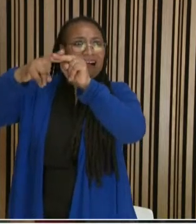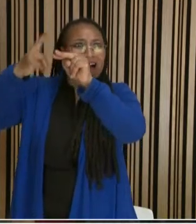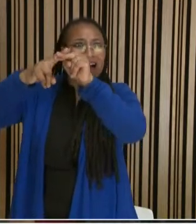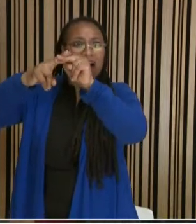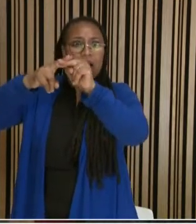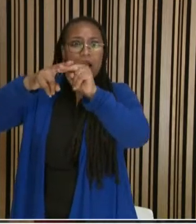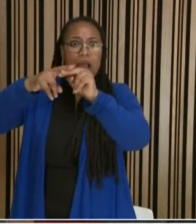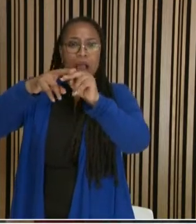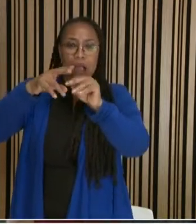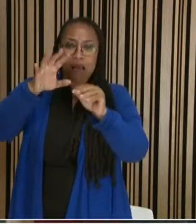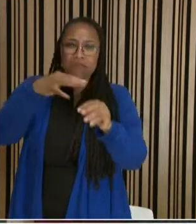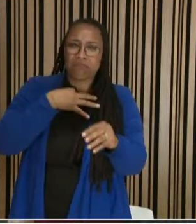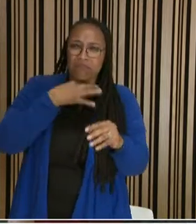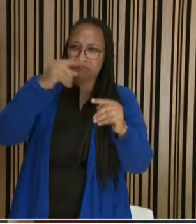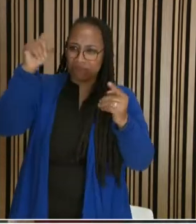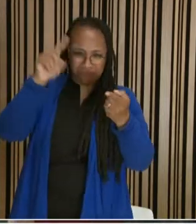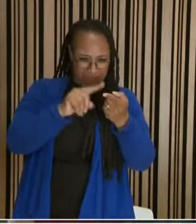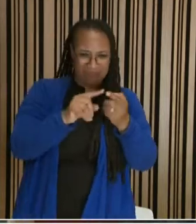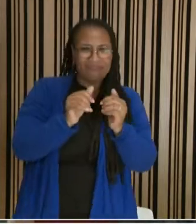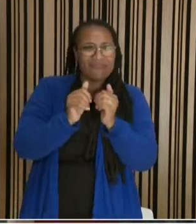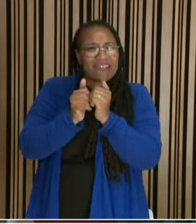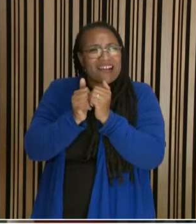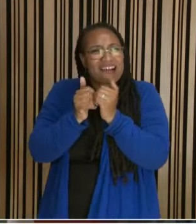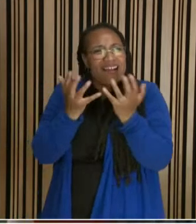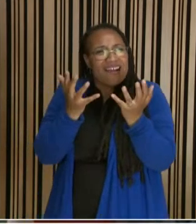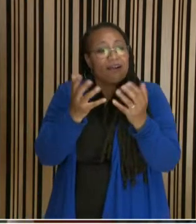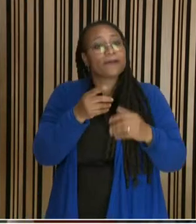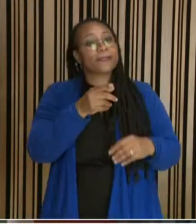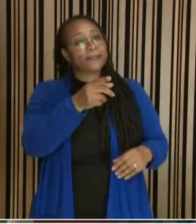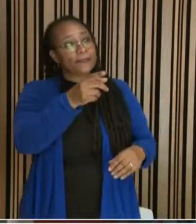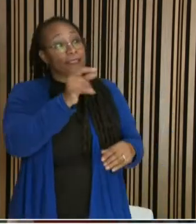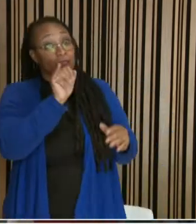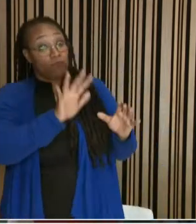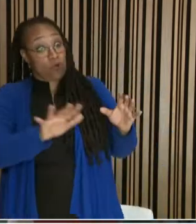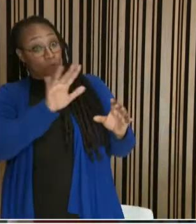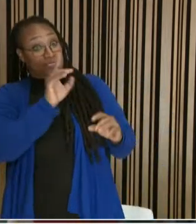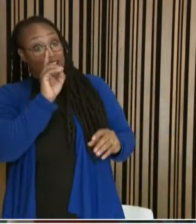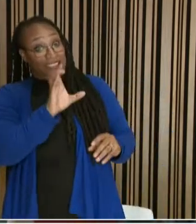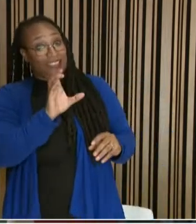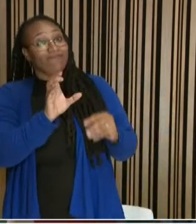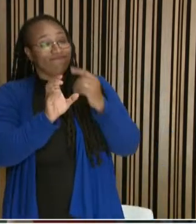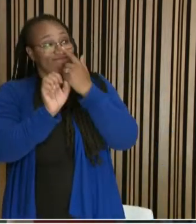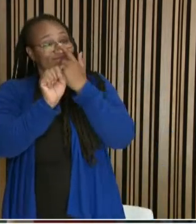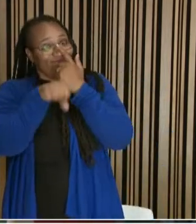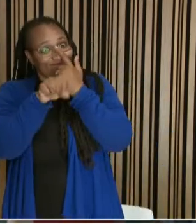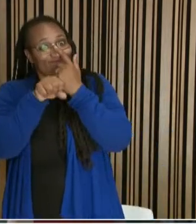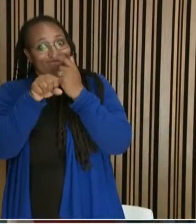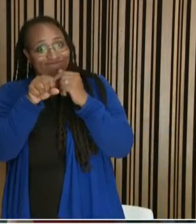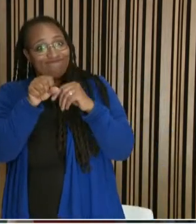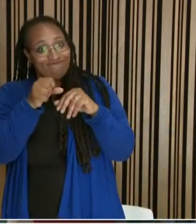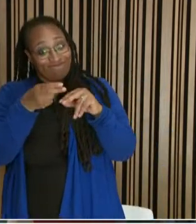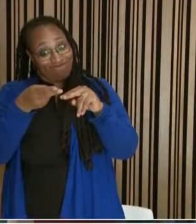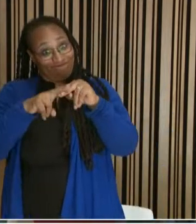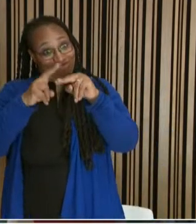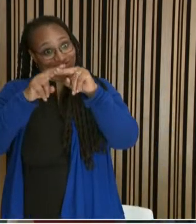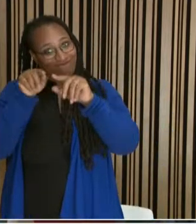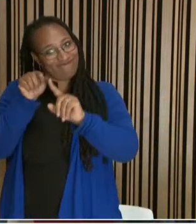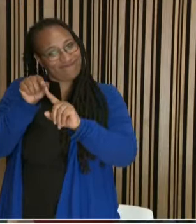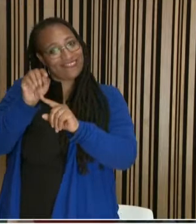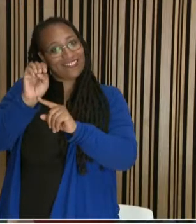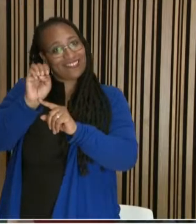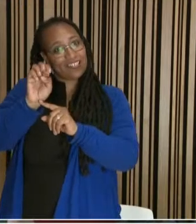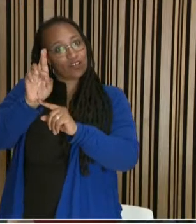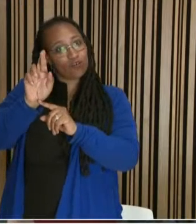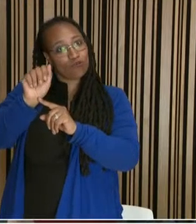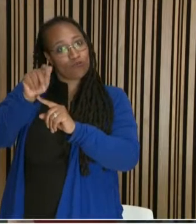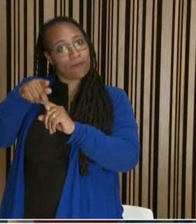needs in the city, especially related when those increases were made to ERAP. We were in a pandemic, people were